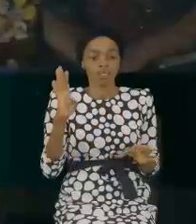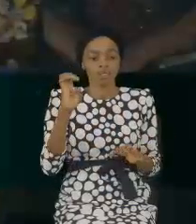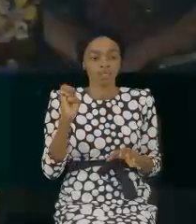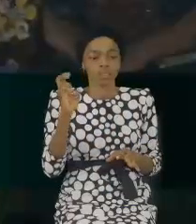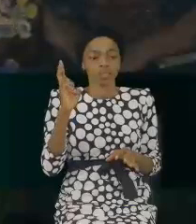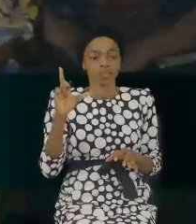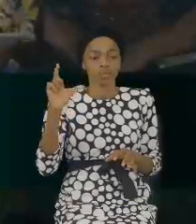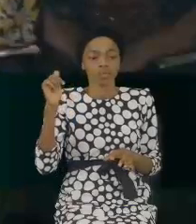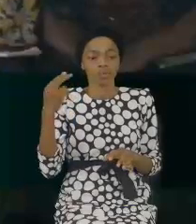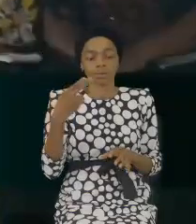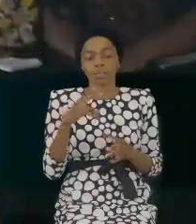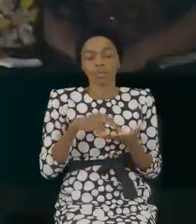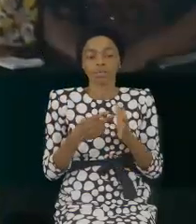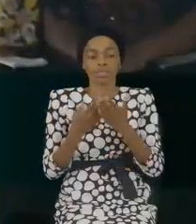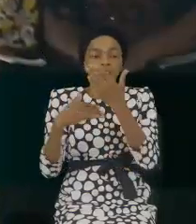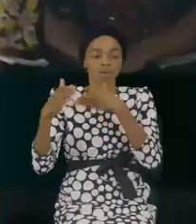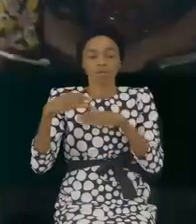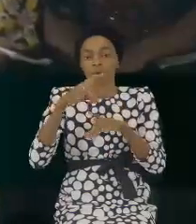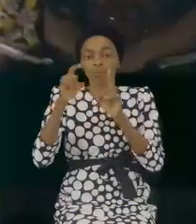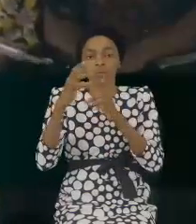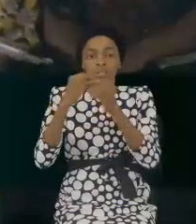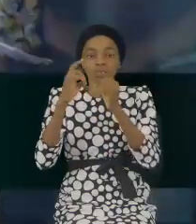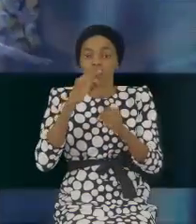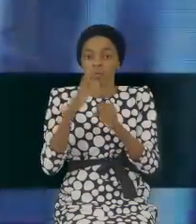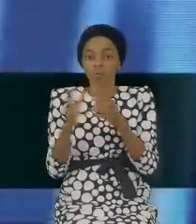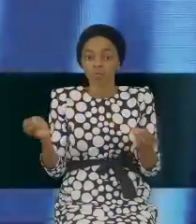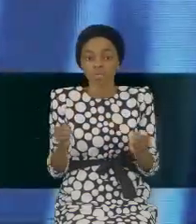Beulah. That is when you get to that promised land that